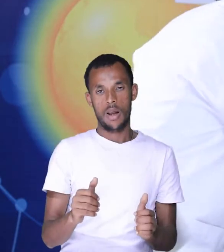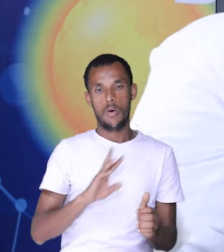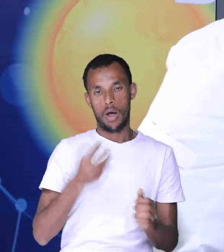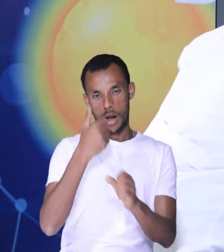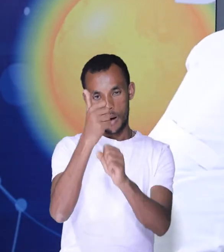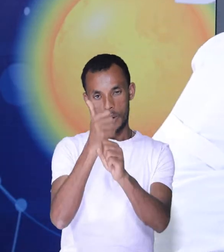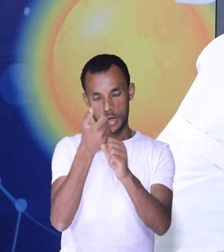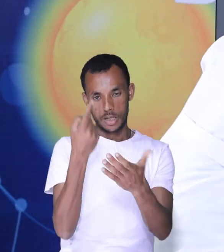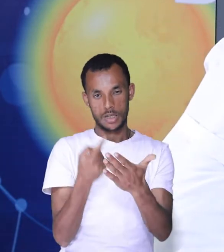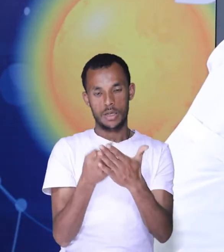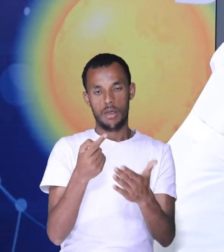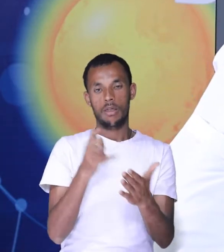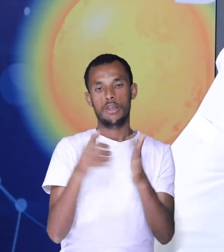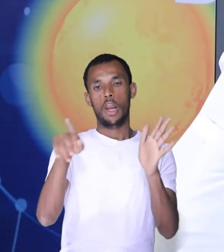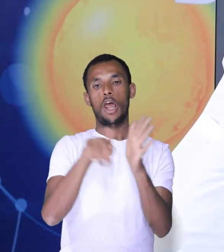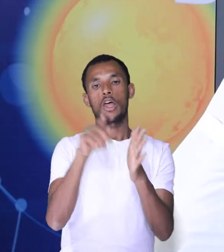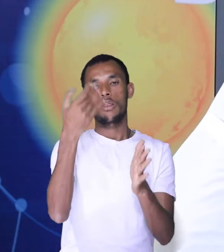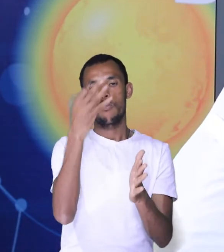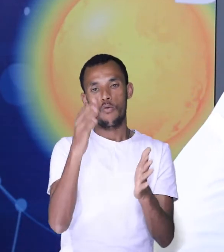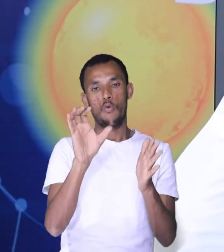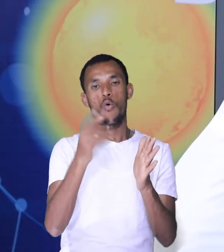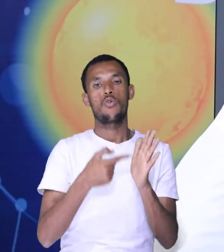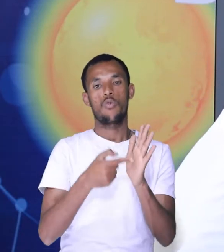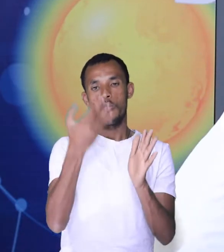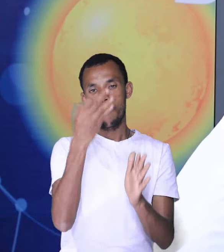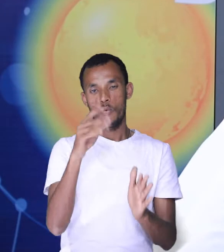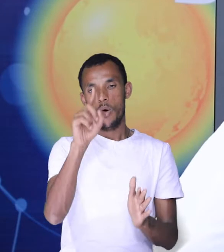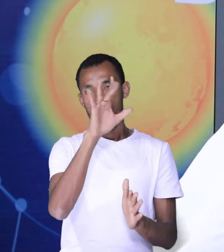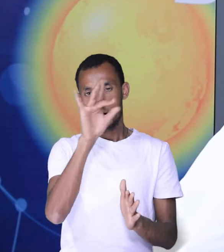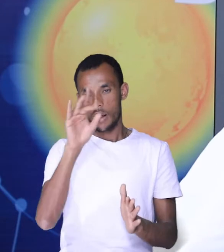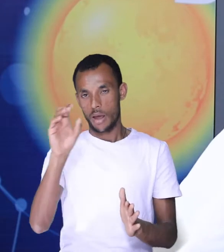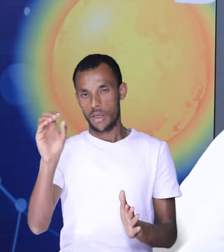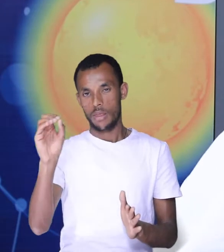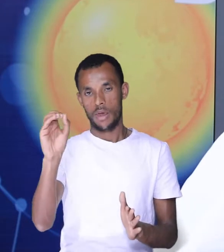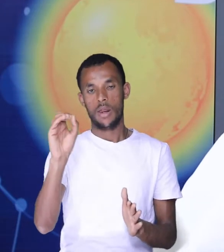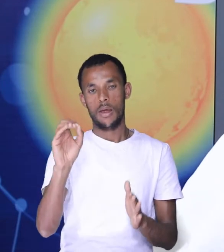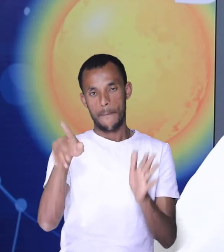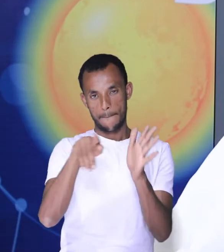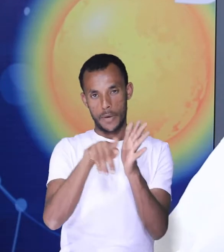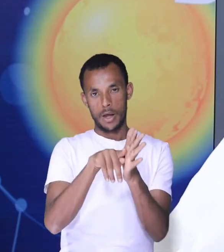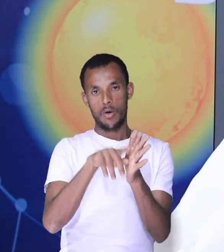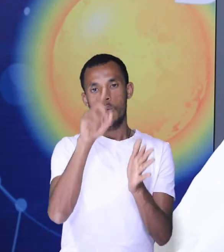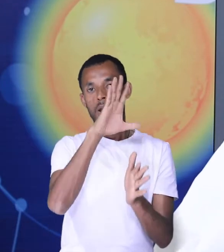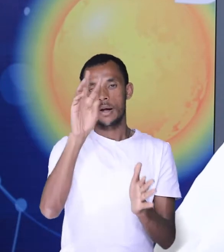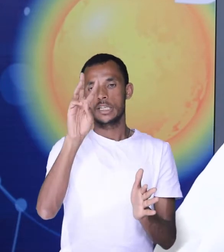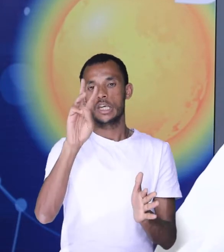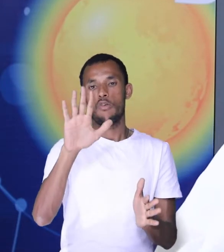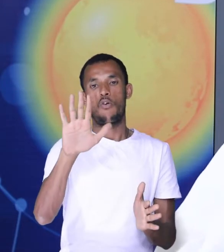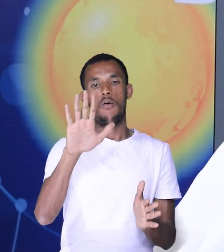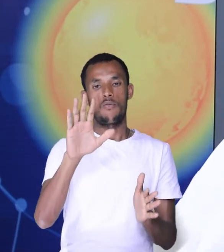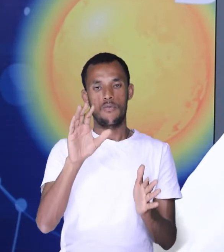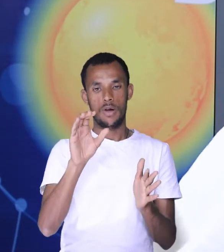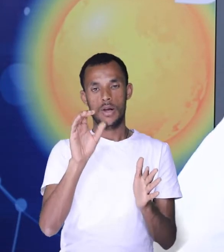apply this, it's negative of cos of 180 degree, then minus 165